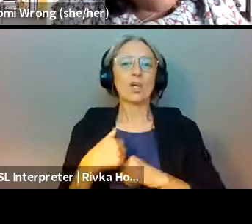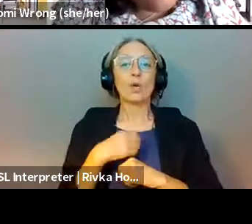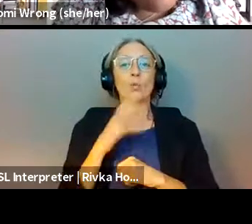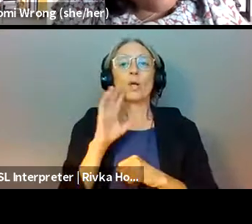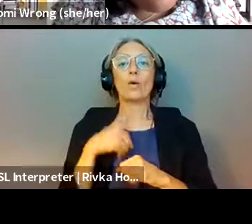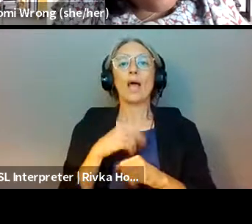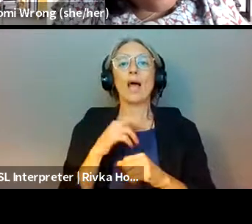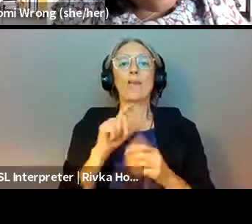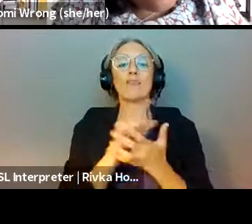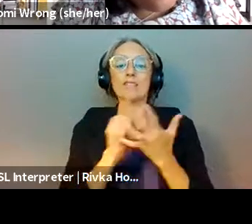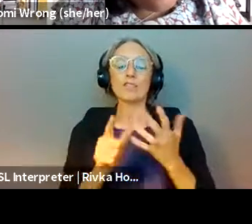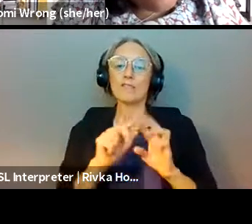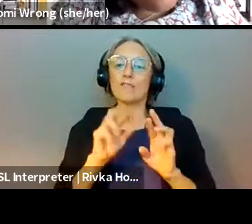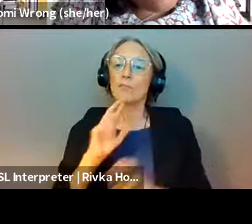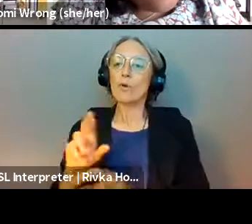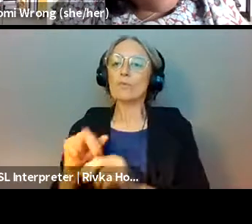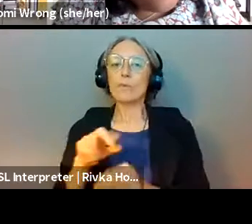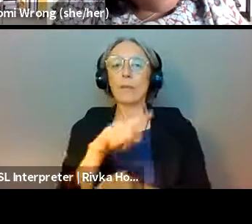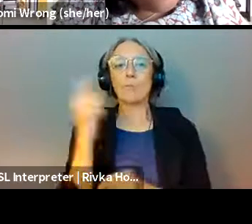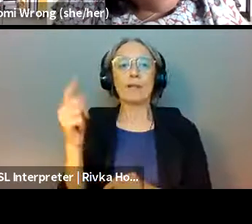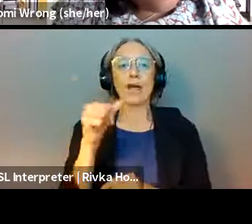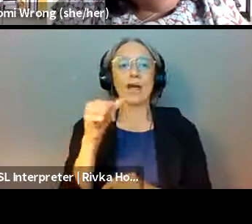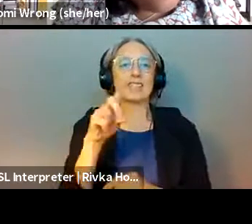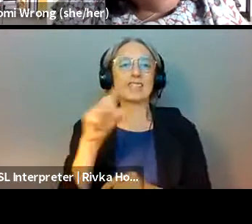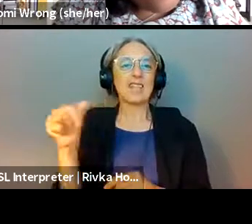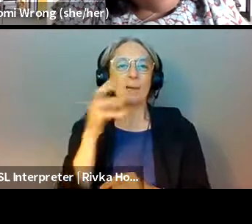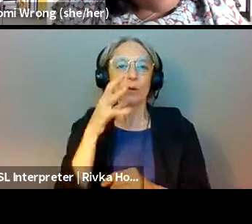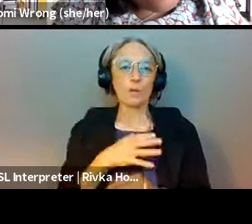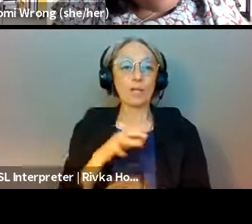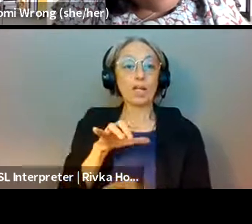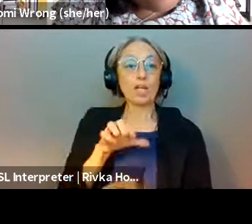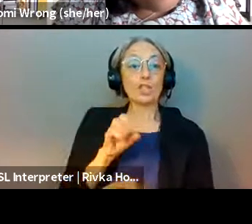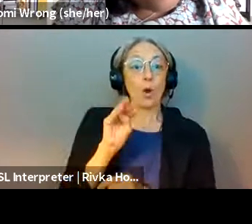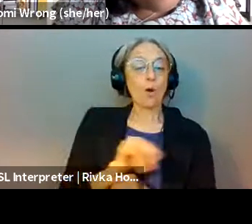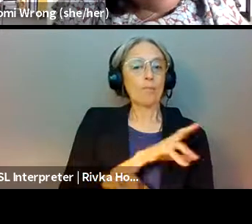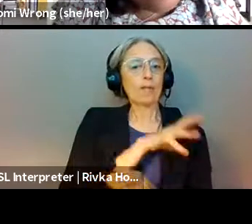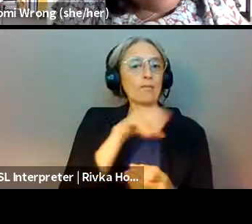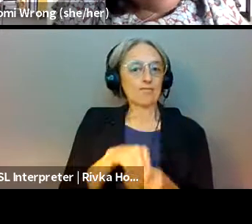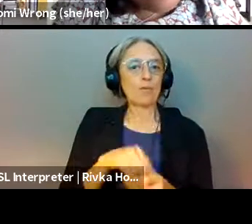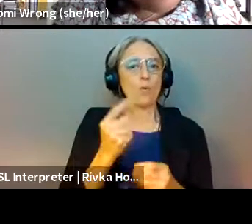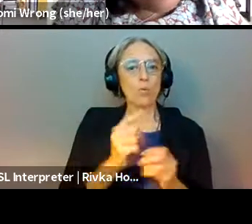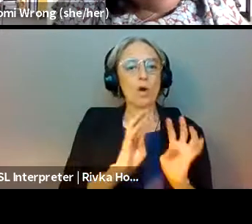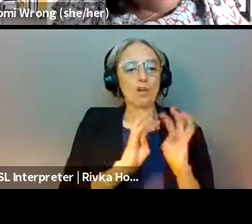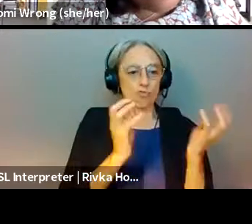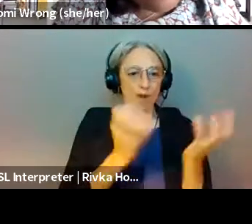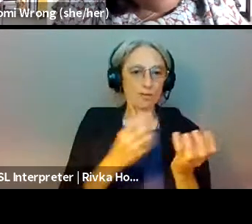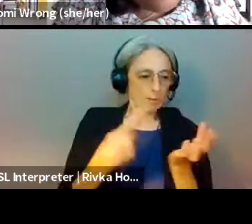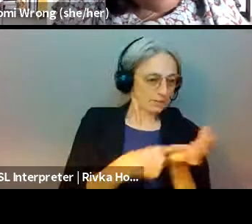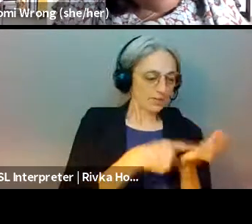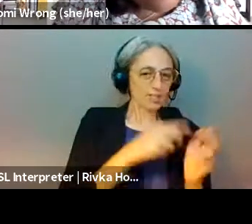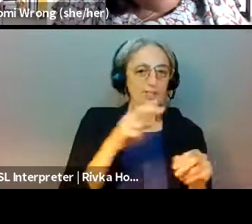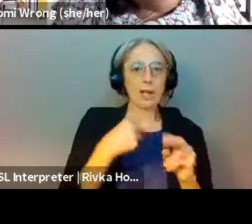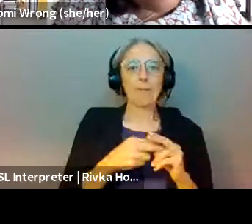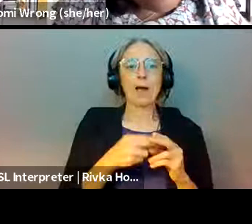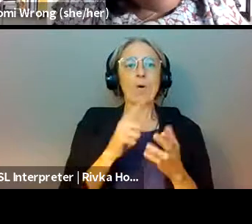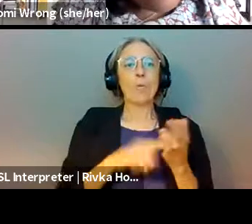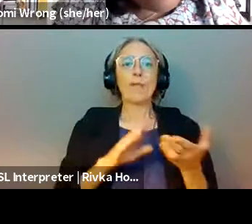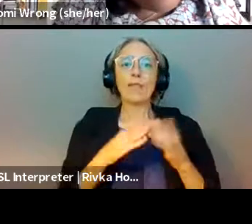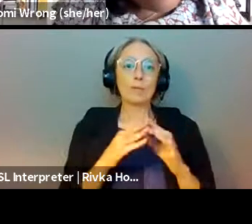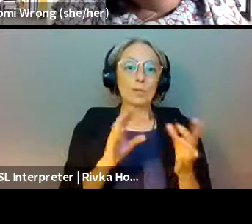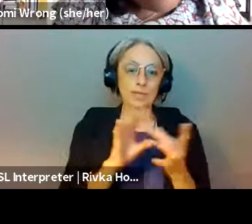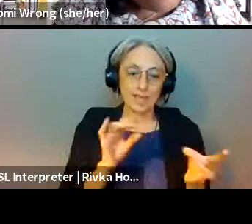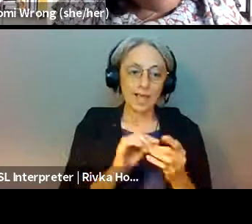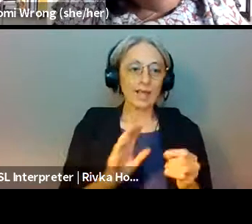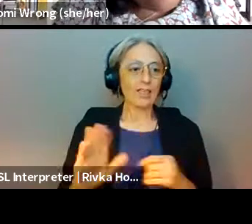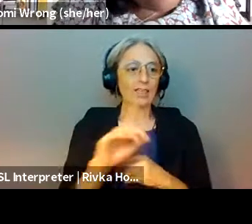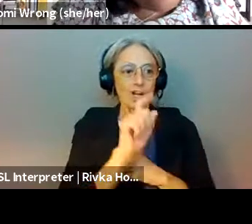disabled women. Yomi was a part of some of the roundtables that we really tried to focus on what the community is saying about what their needs are and what they